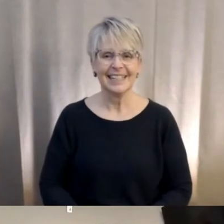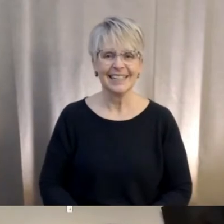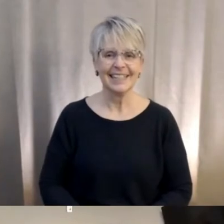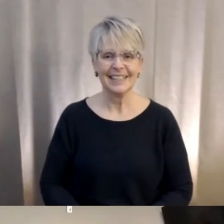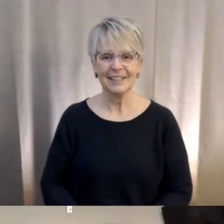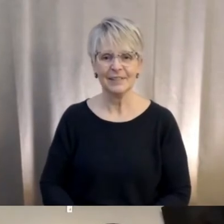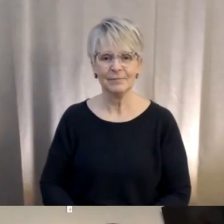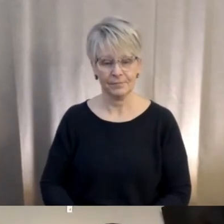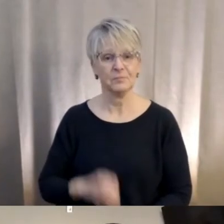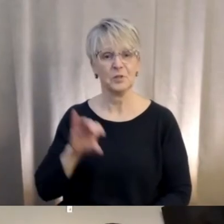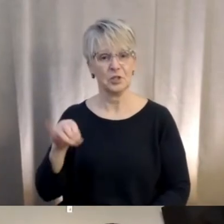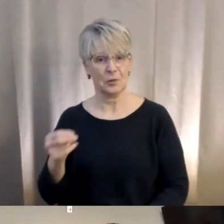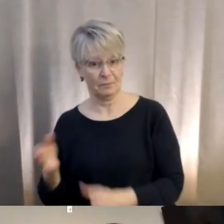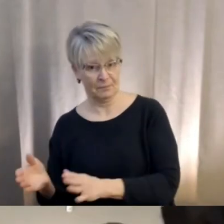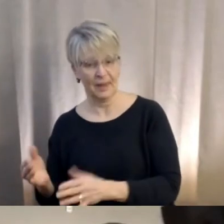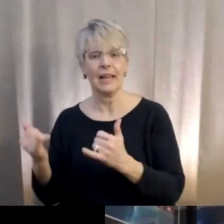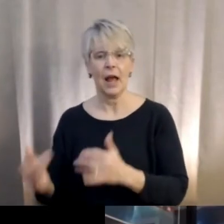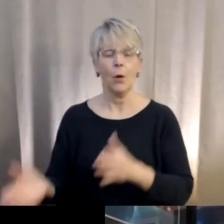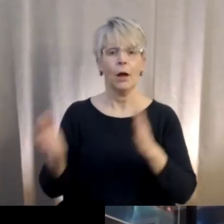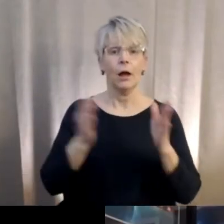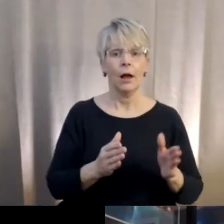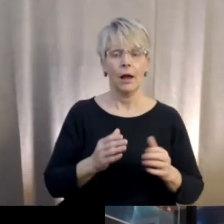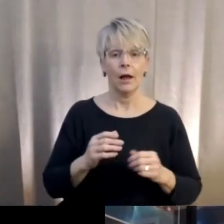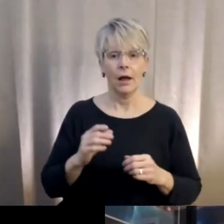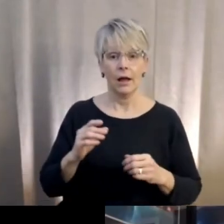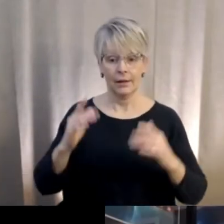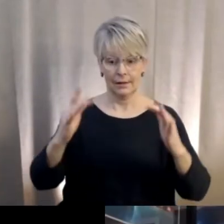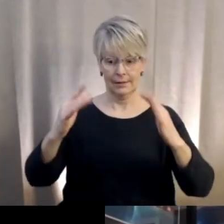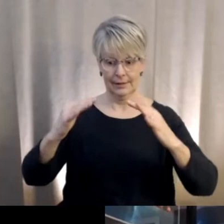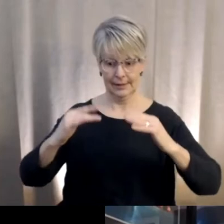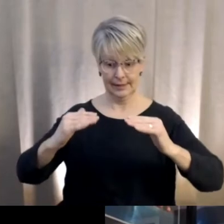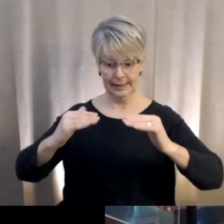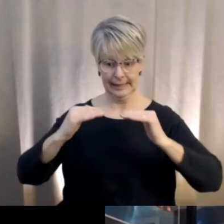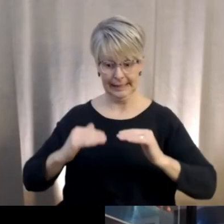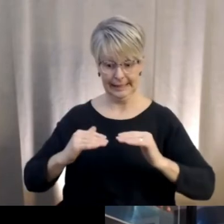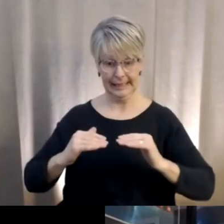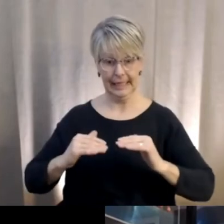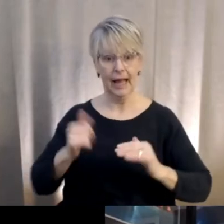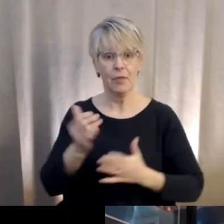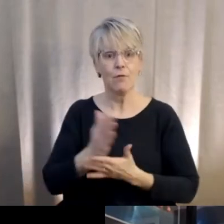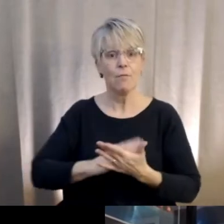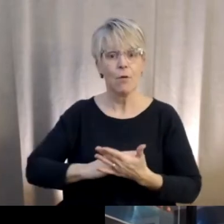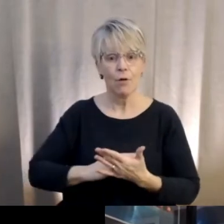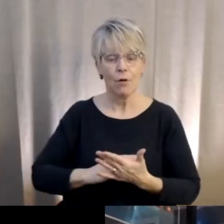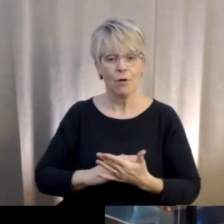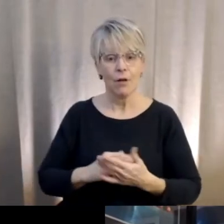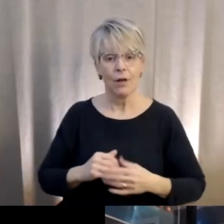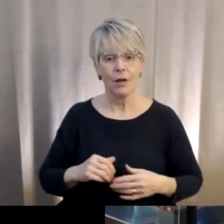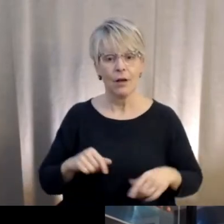Sounds good. All right, so we're gonna move to the next part of this, which